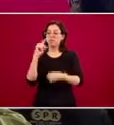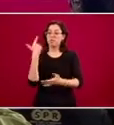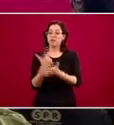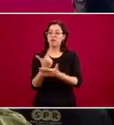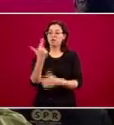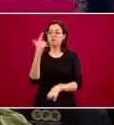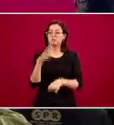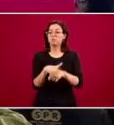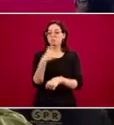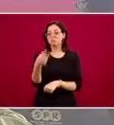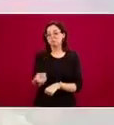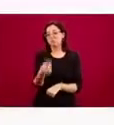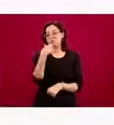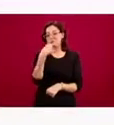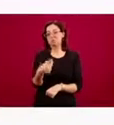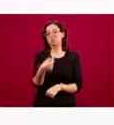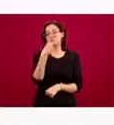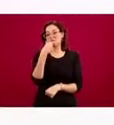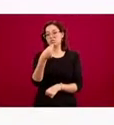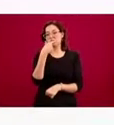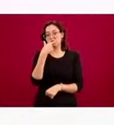with pain, for example.